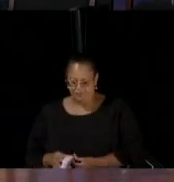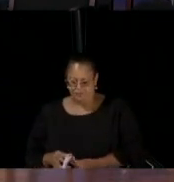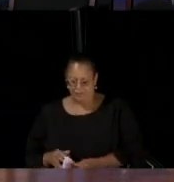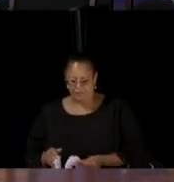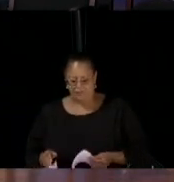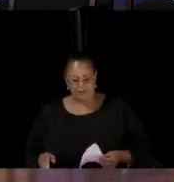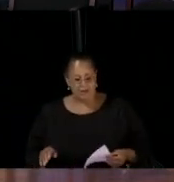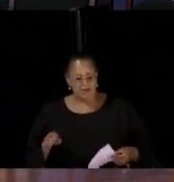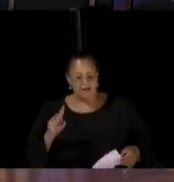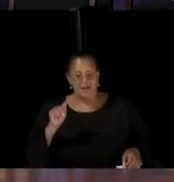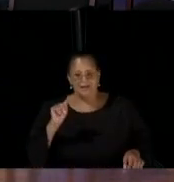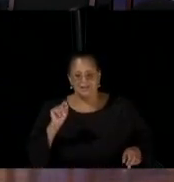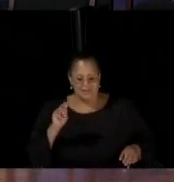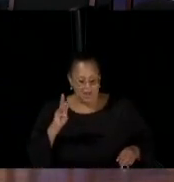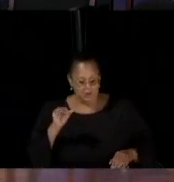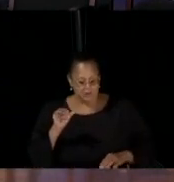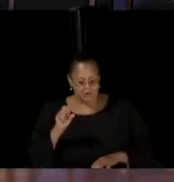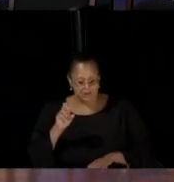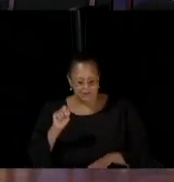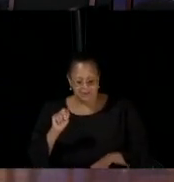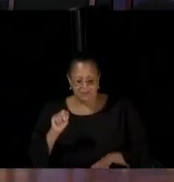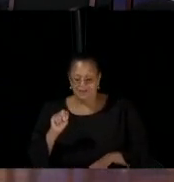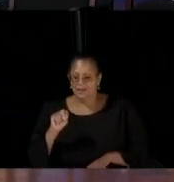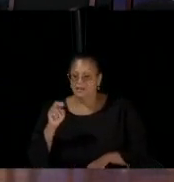Townsend Tyler Horner.